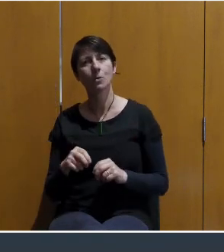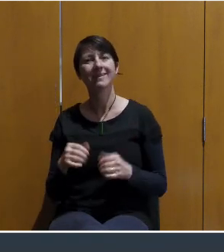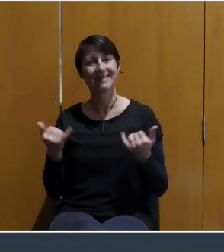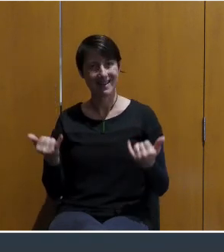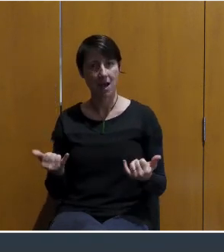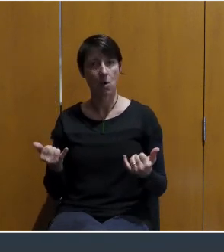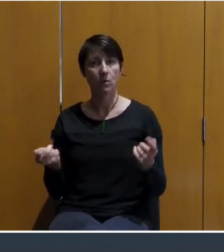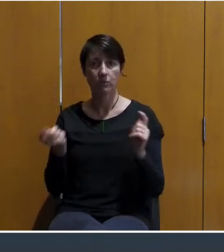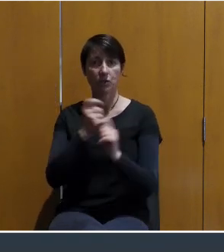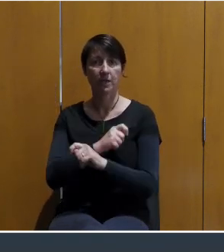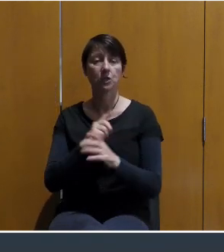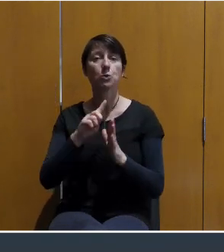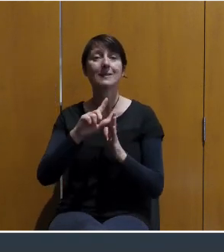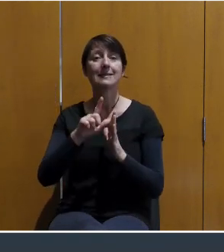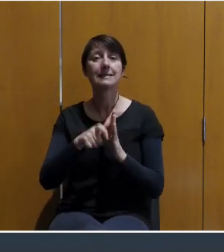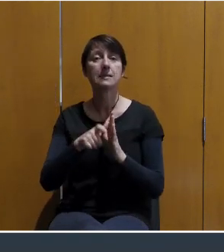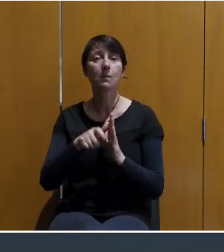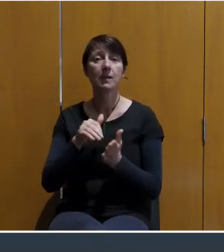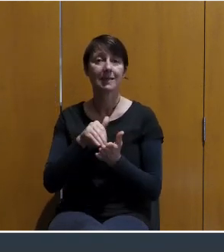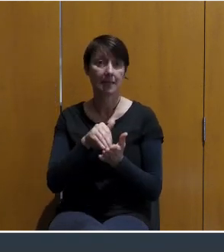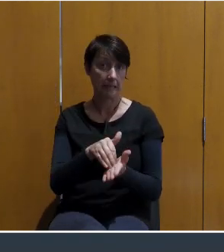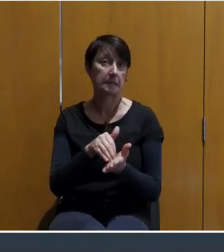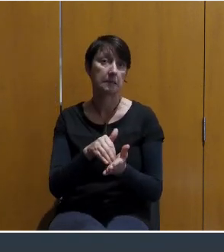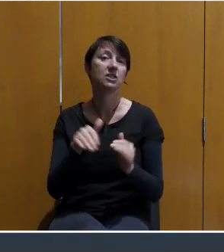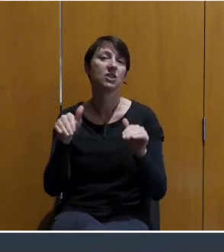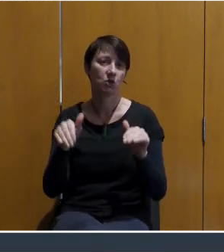Sorry, she's busy.